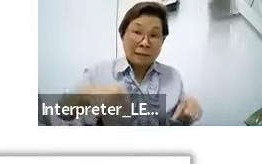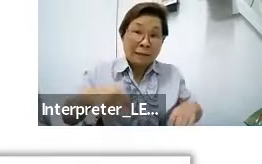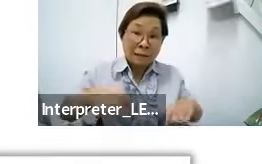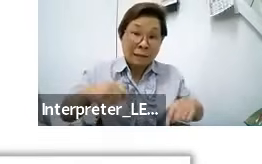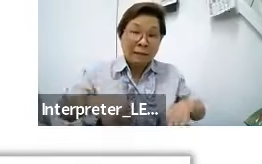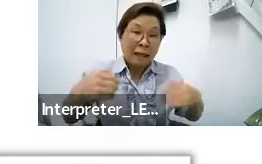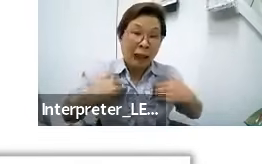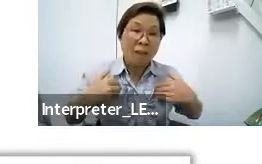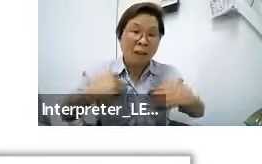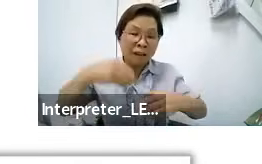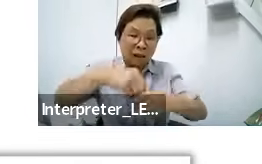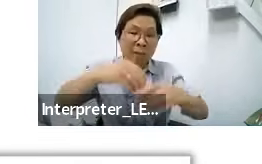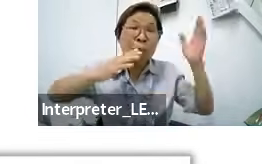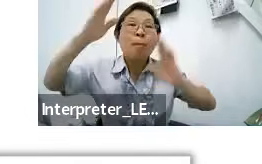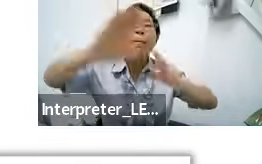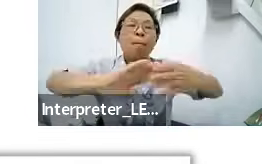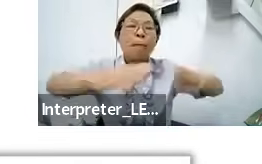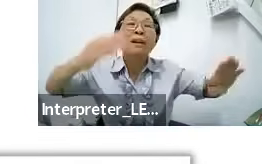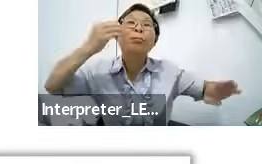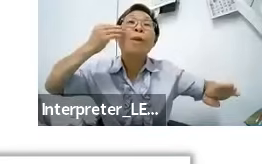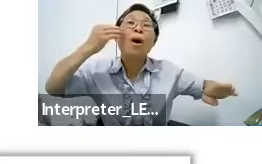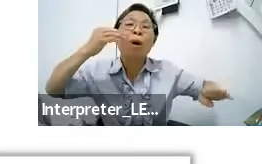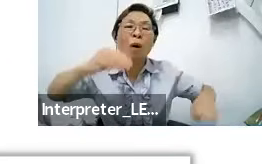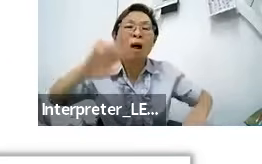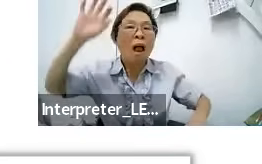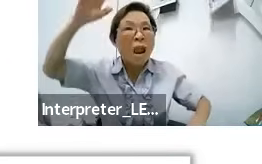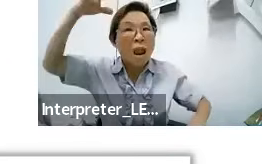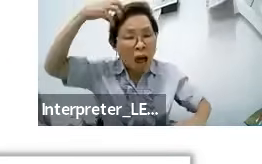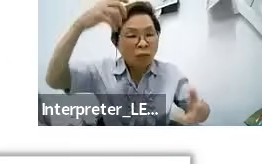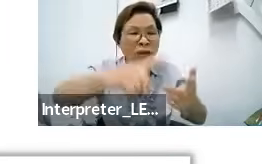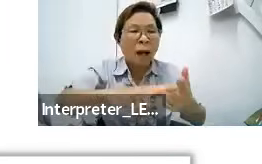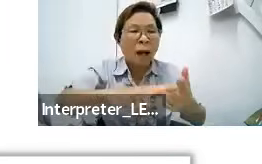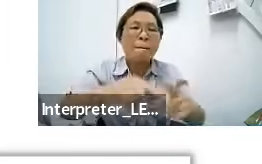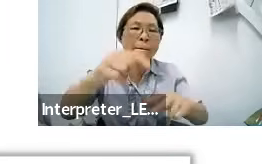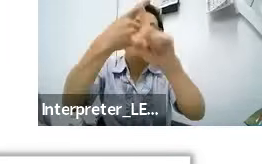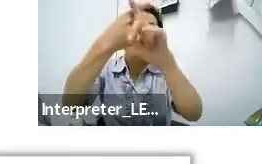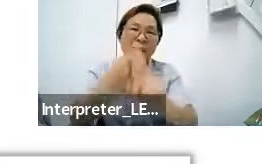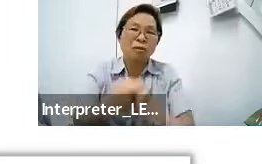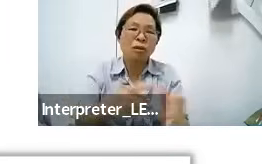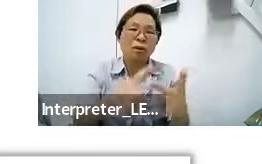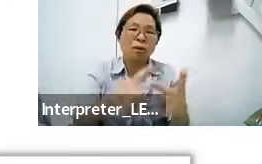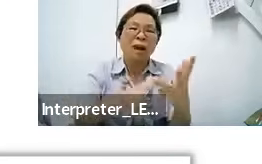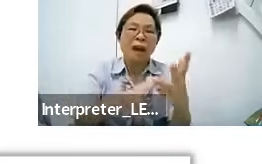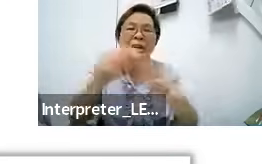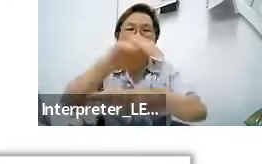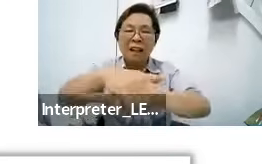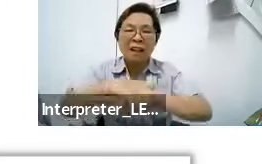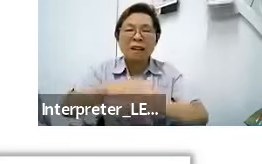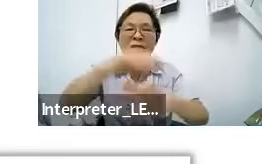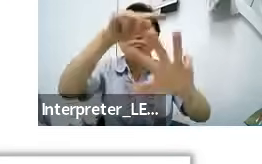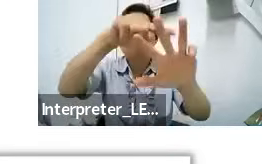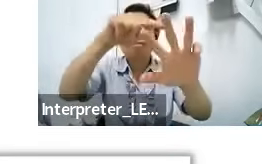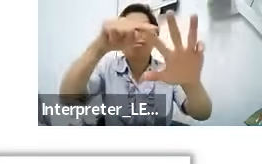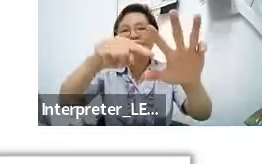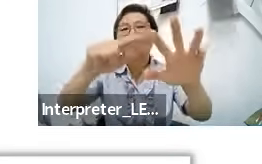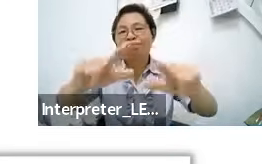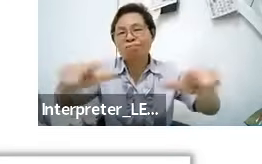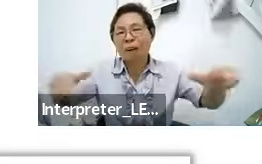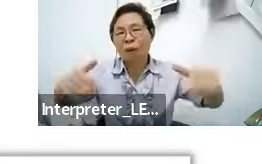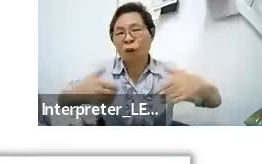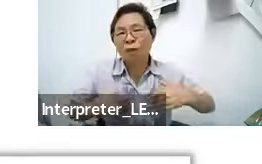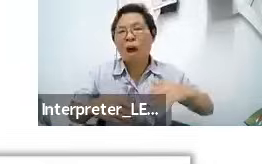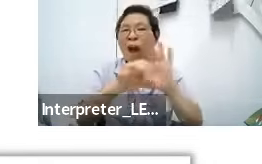available in Malay language, Laos language, and Mandarin language, and also English. So for example,